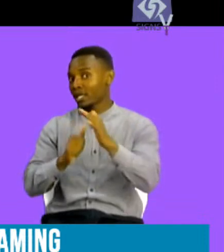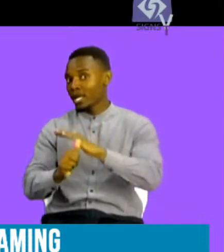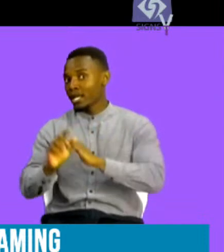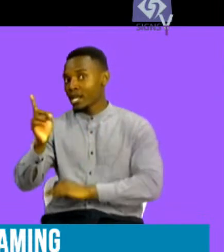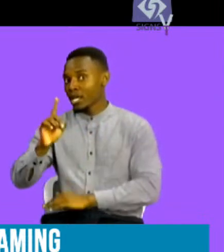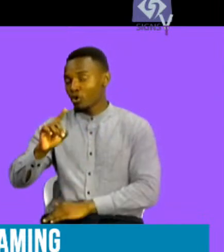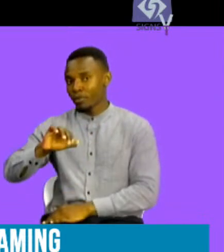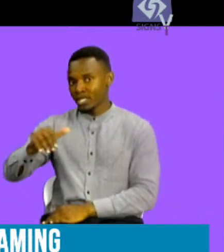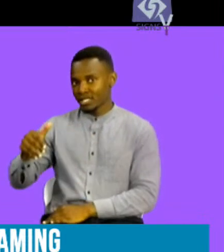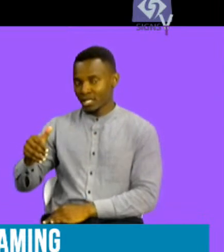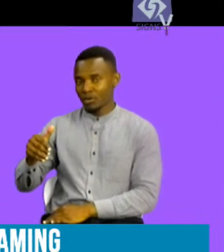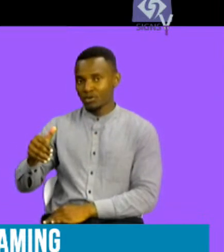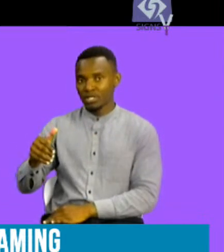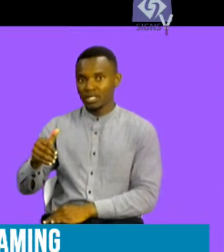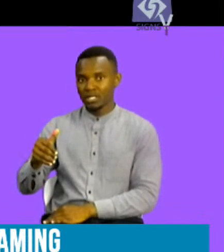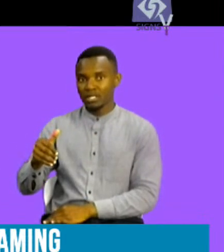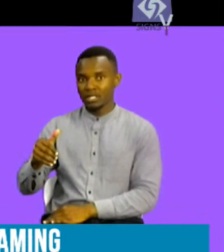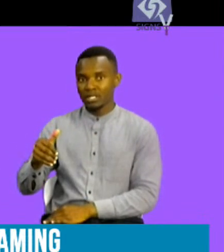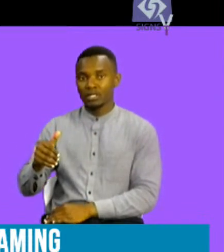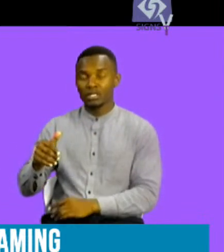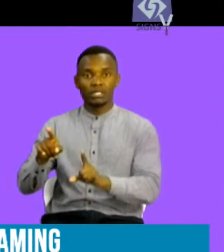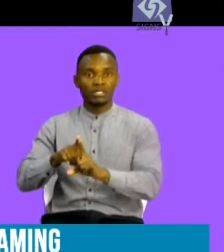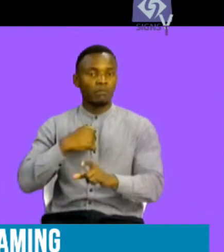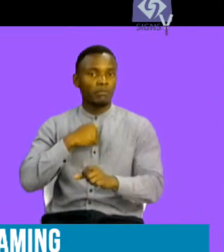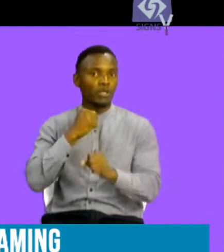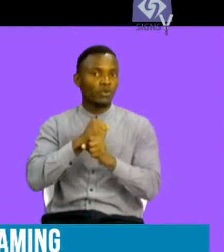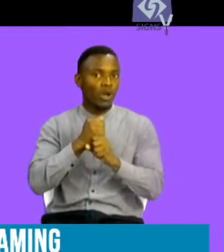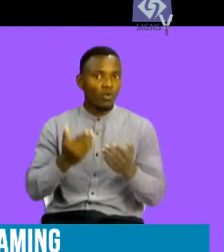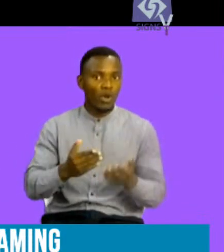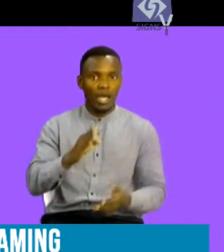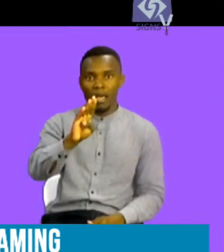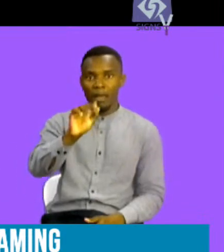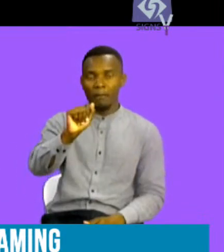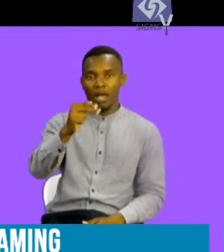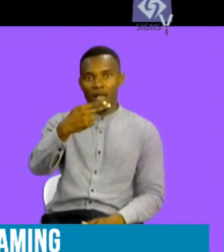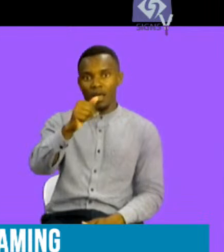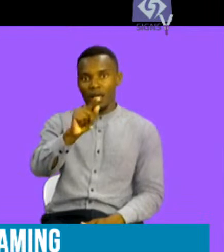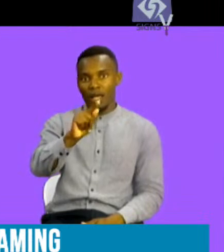County, stationed at Bahati Vocational Center. Yes.